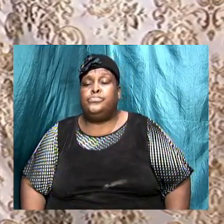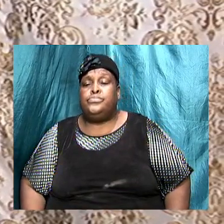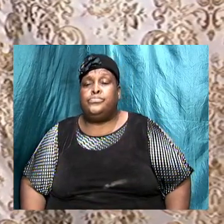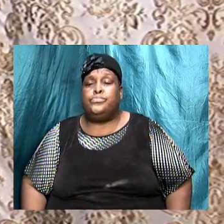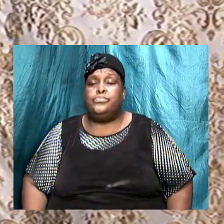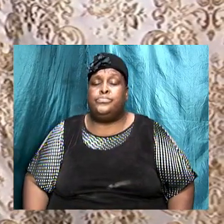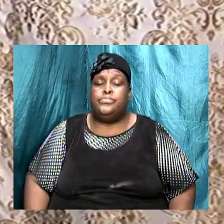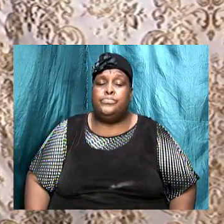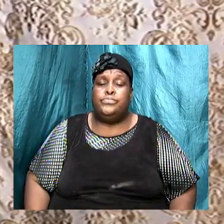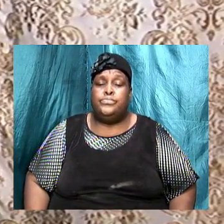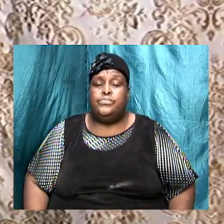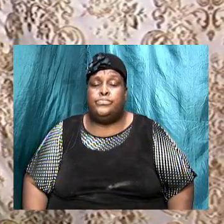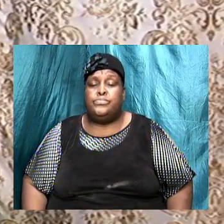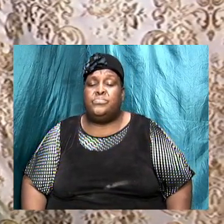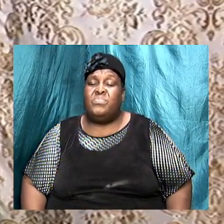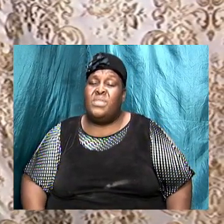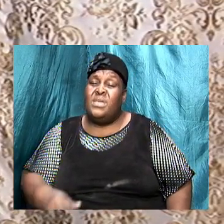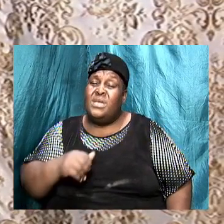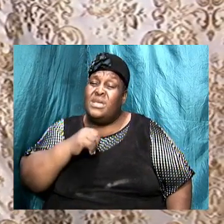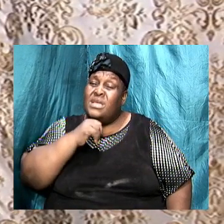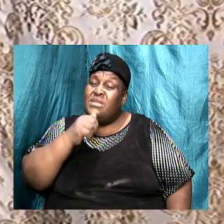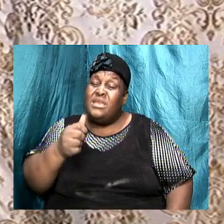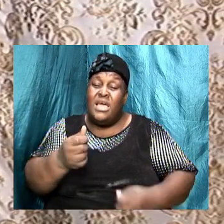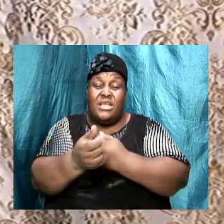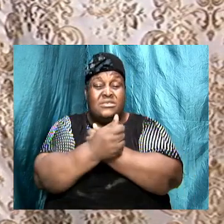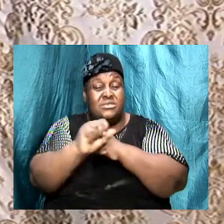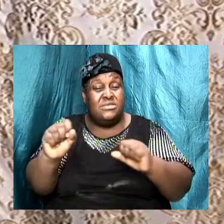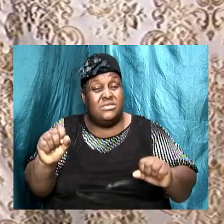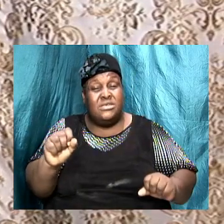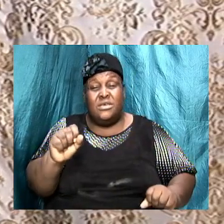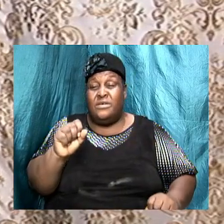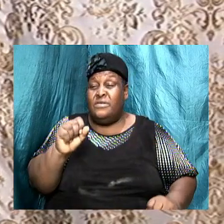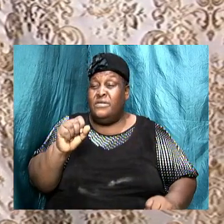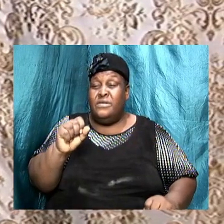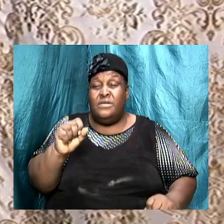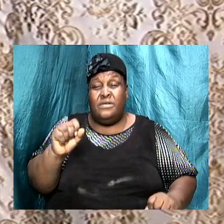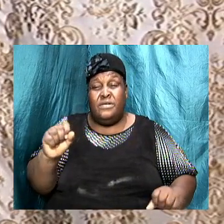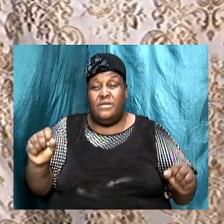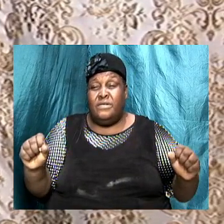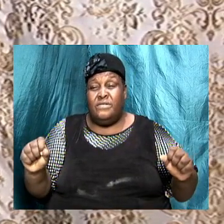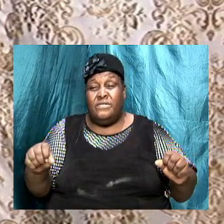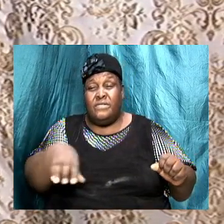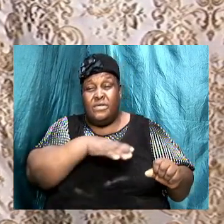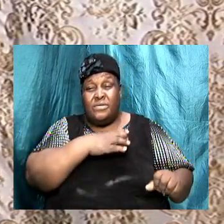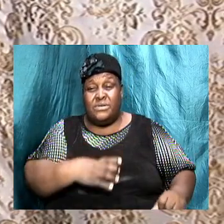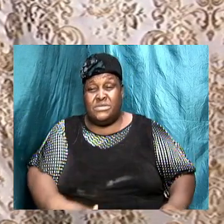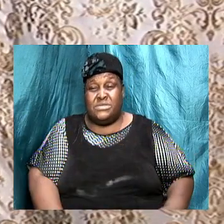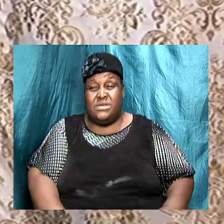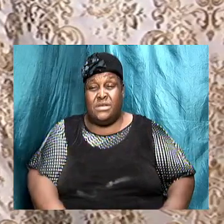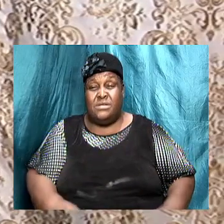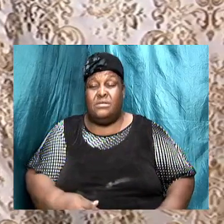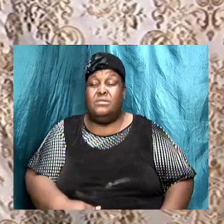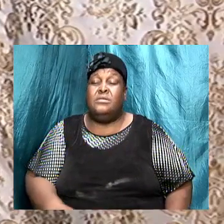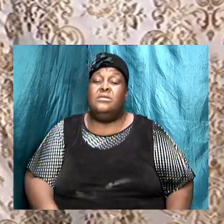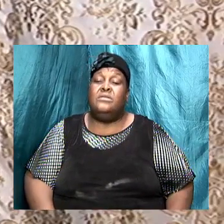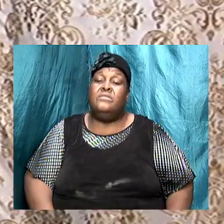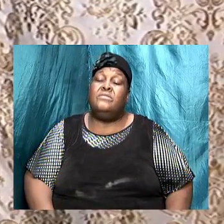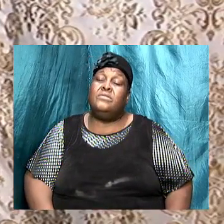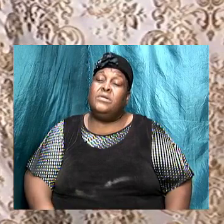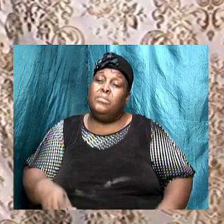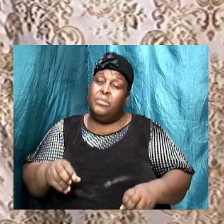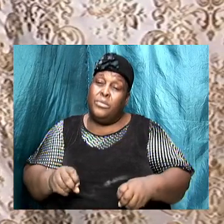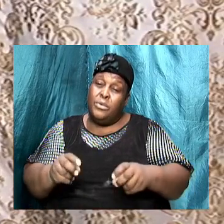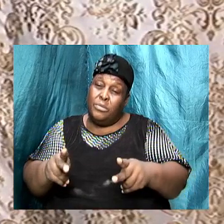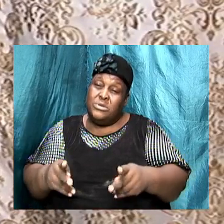And it will not, this wolf will not spear the flock. So the sole purpose for coming